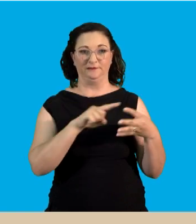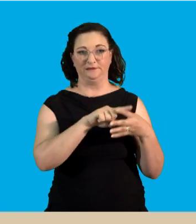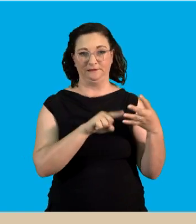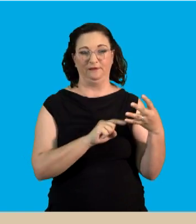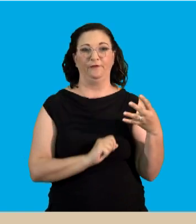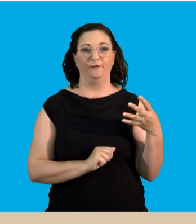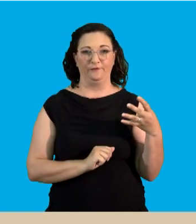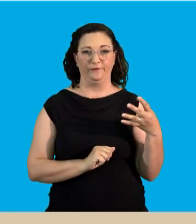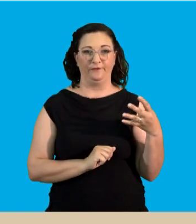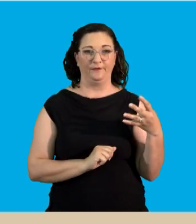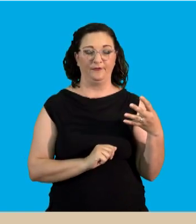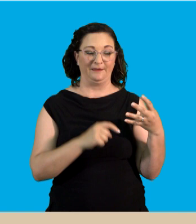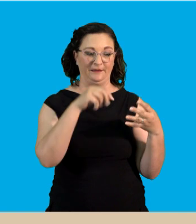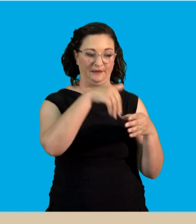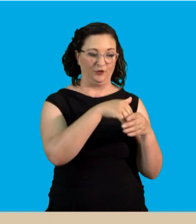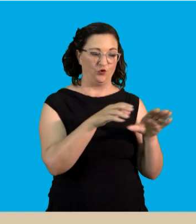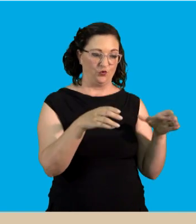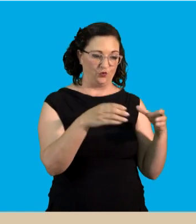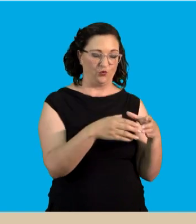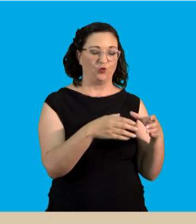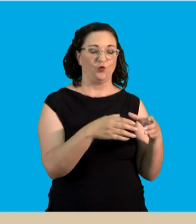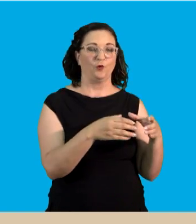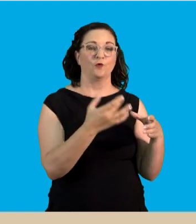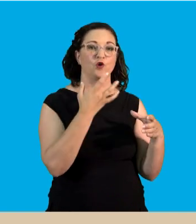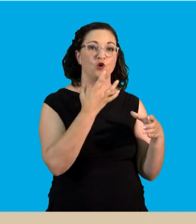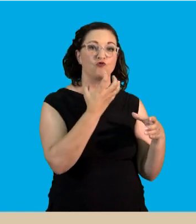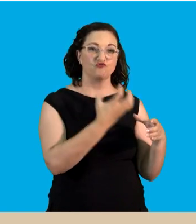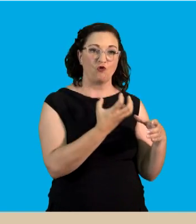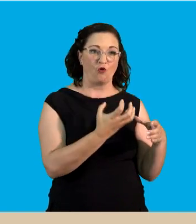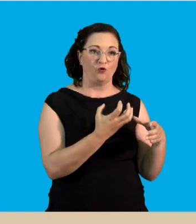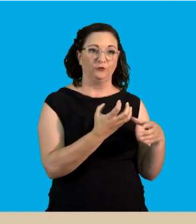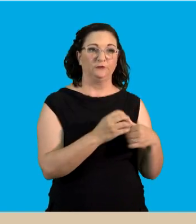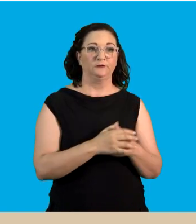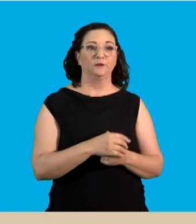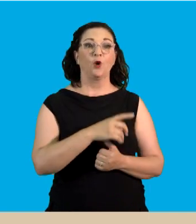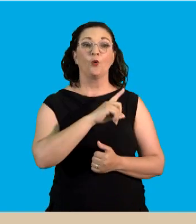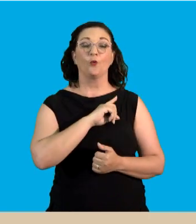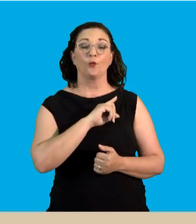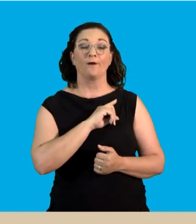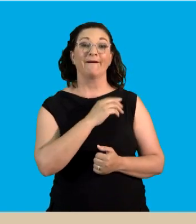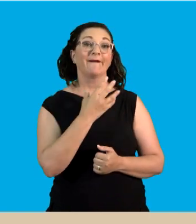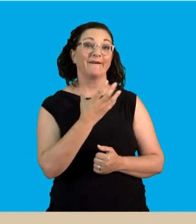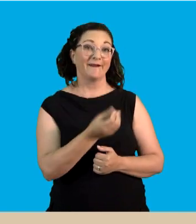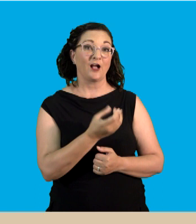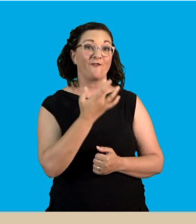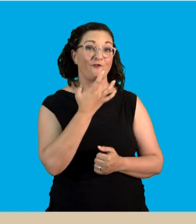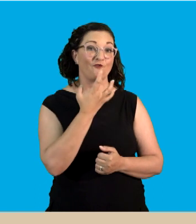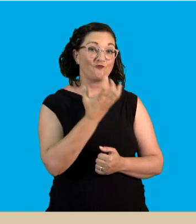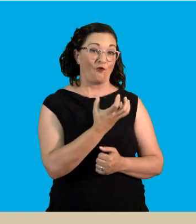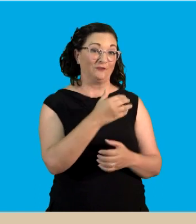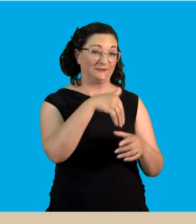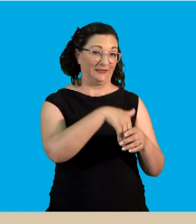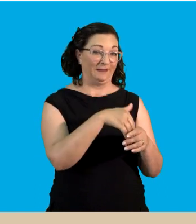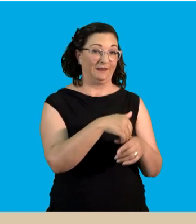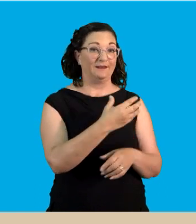as Mars. So these are the 4 inner rocky planets. They are referred to inner rocky planets because they are made up